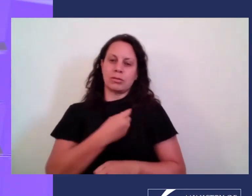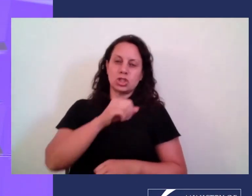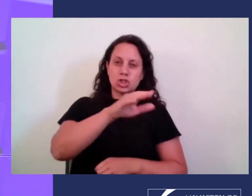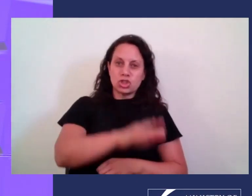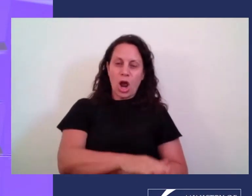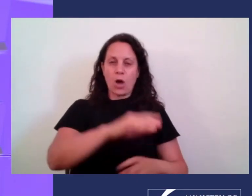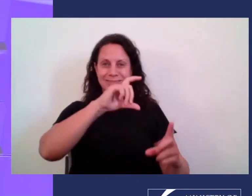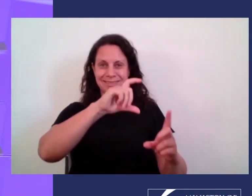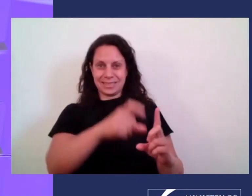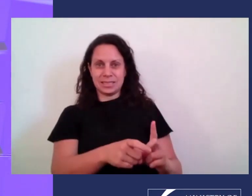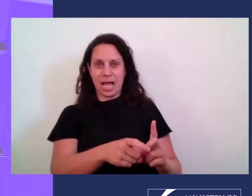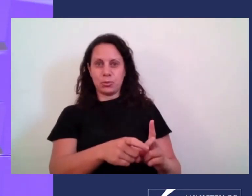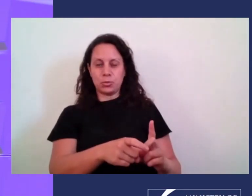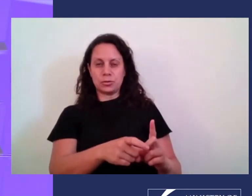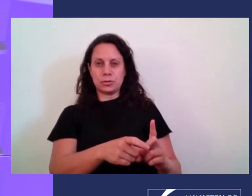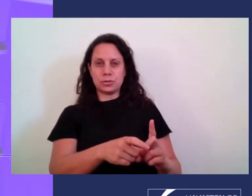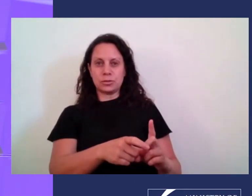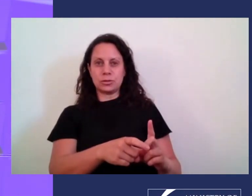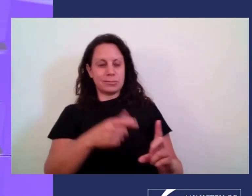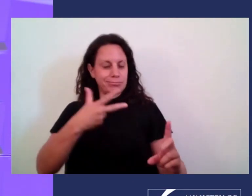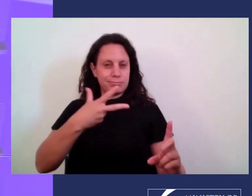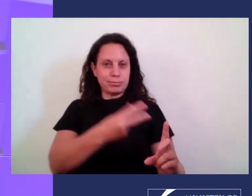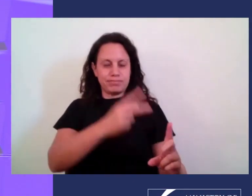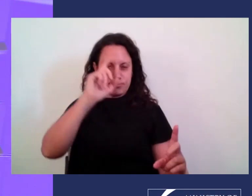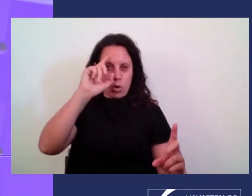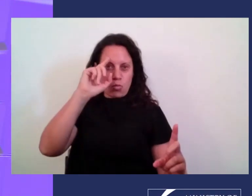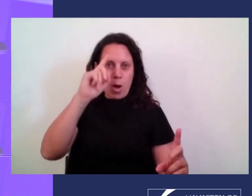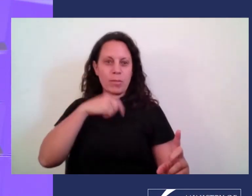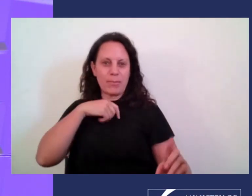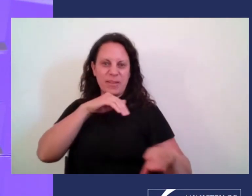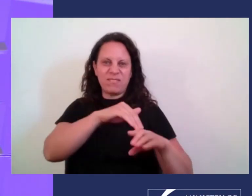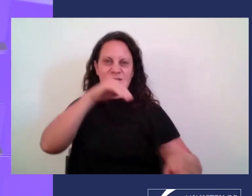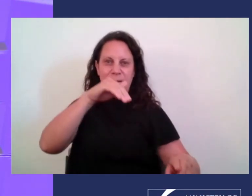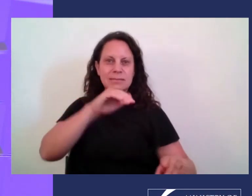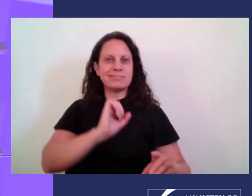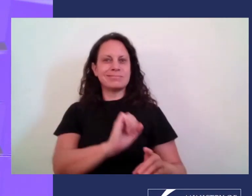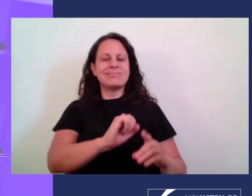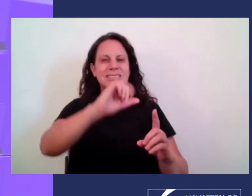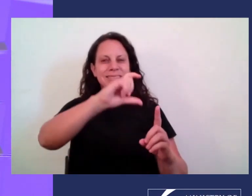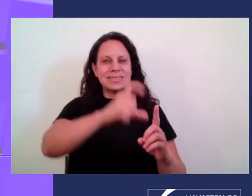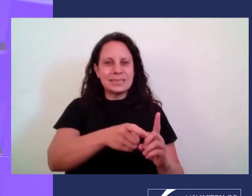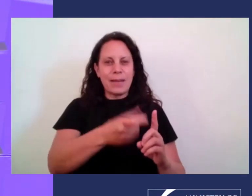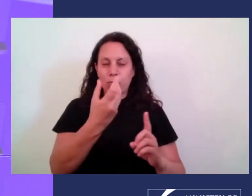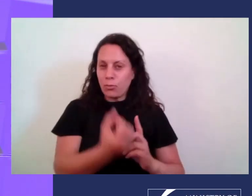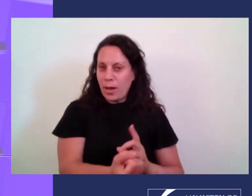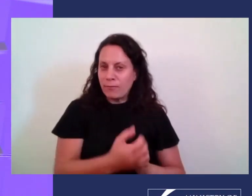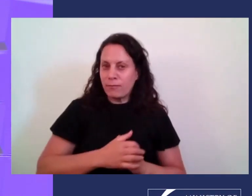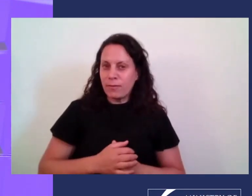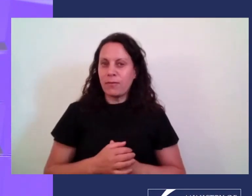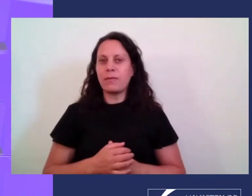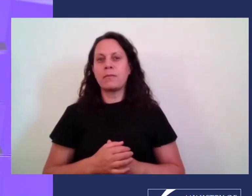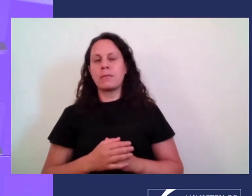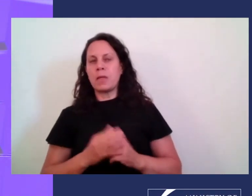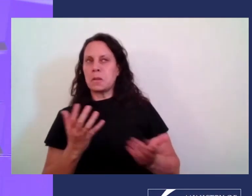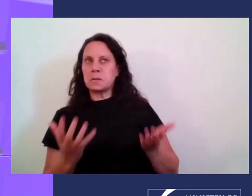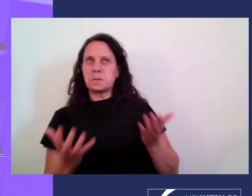and that this might impact on that child's disabilities, and they're weighing up whether they should, if vaccinating the